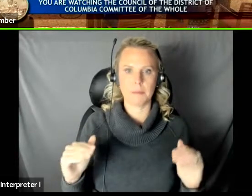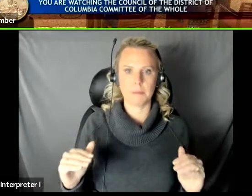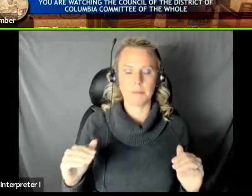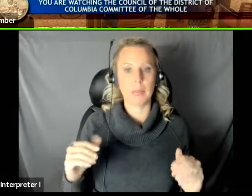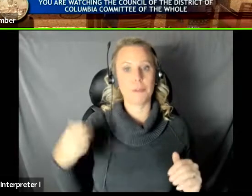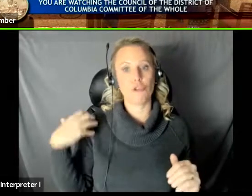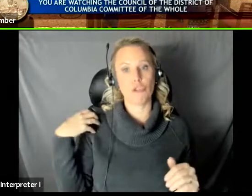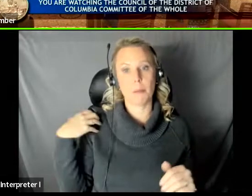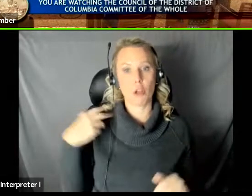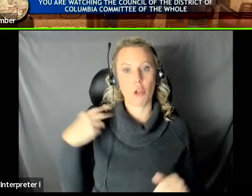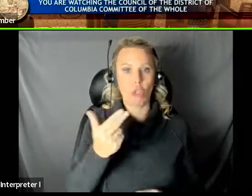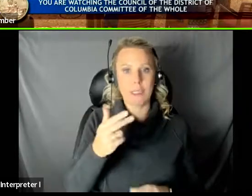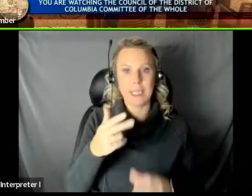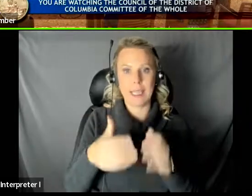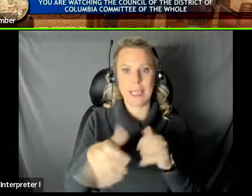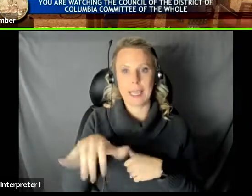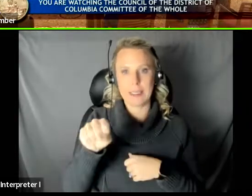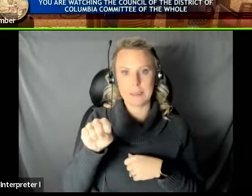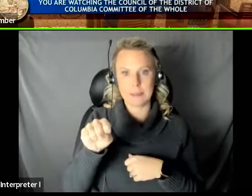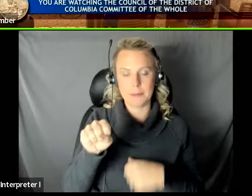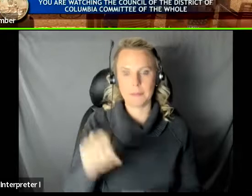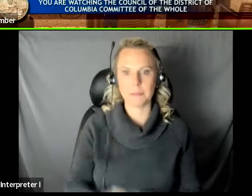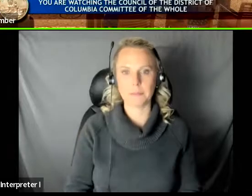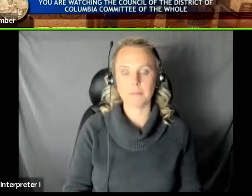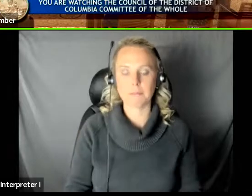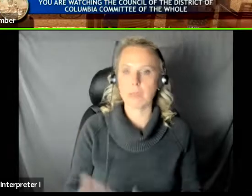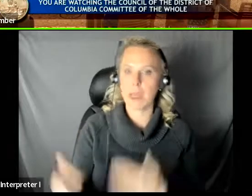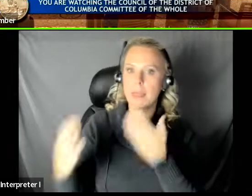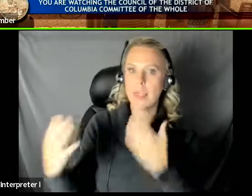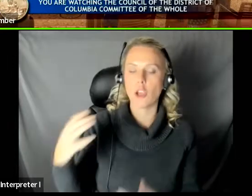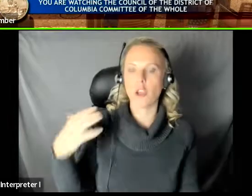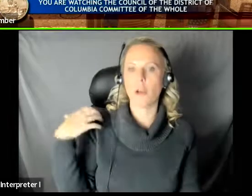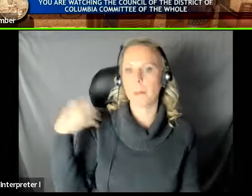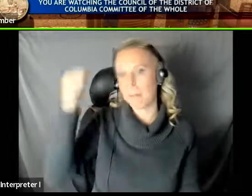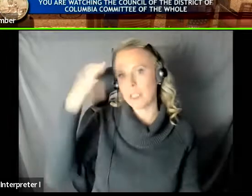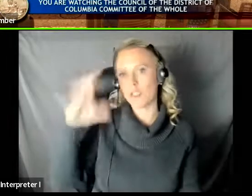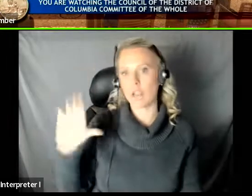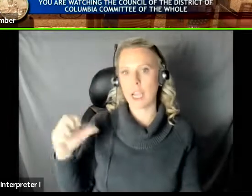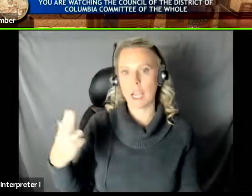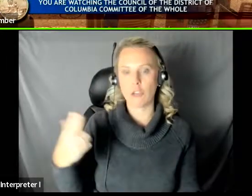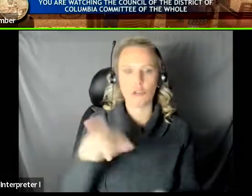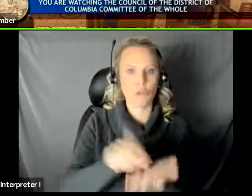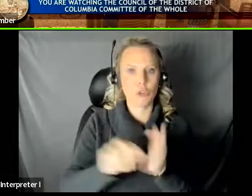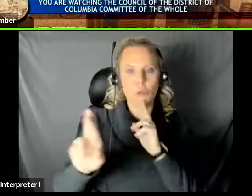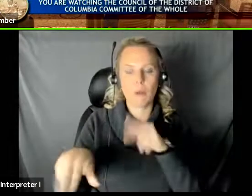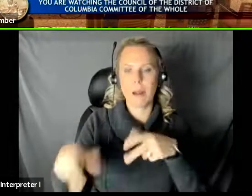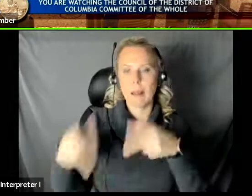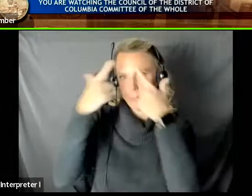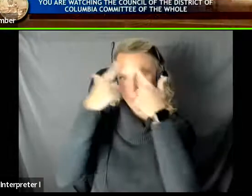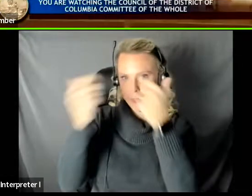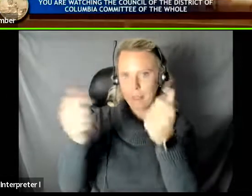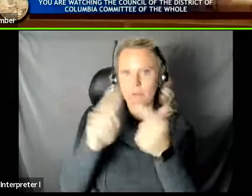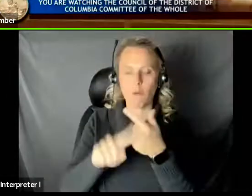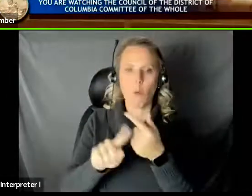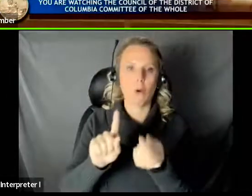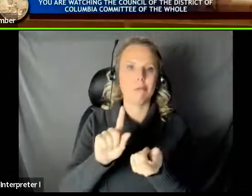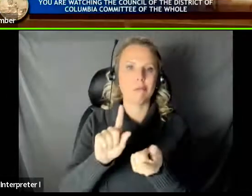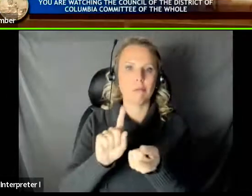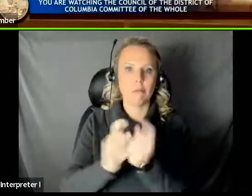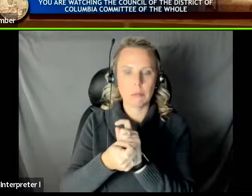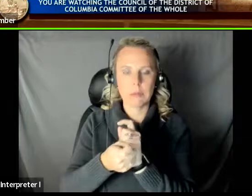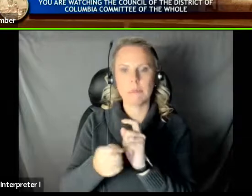Mr. Chairman, there are 13 yeses. Thank you, Mr. Cash. The print and report with leave for staff are approved unanimously.